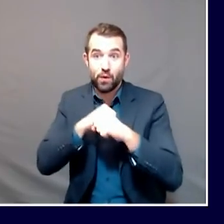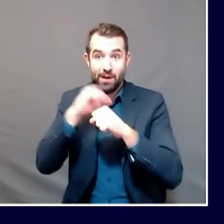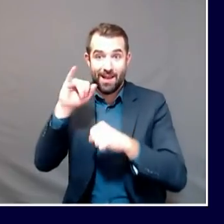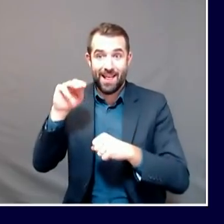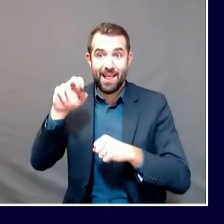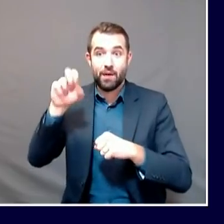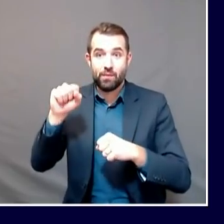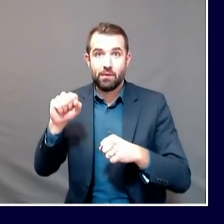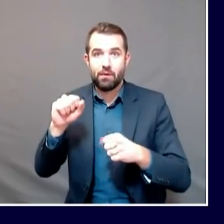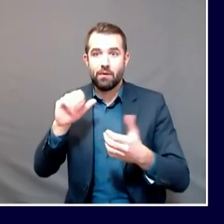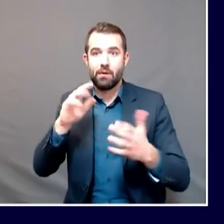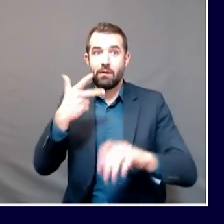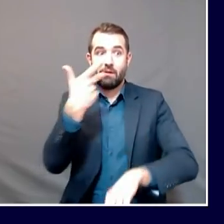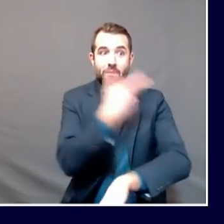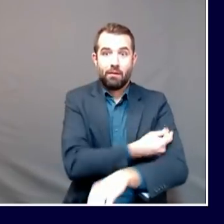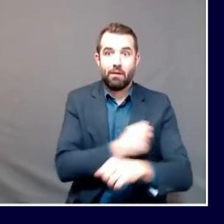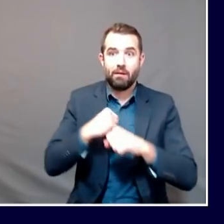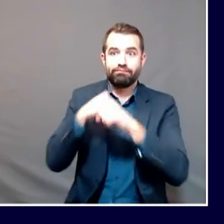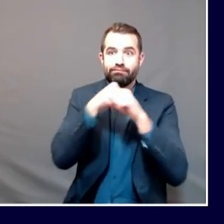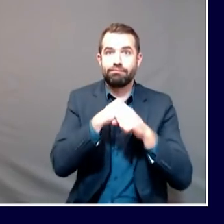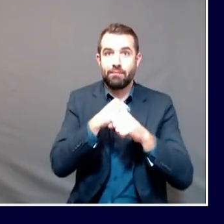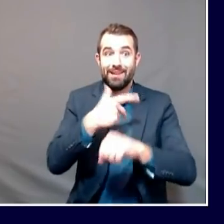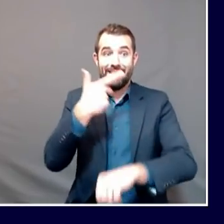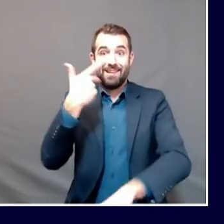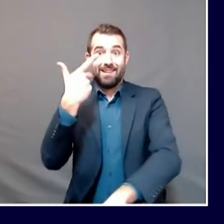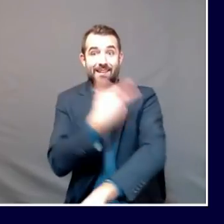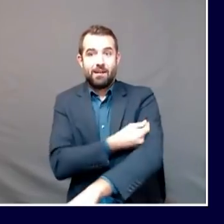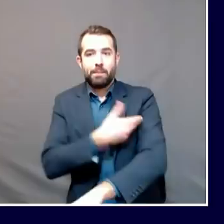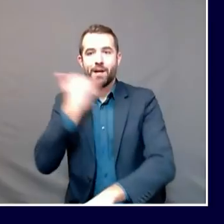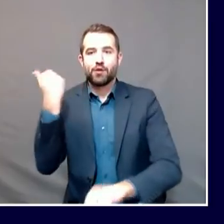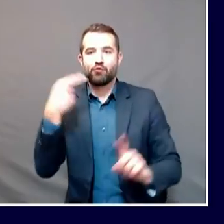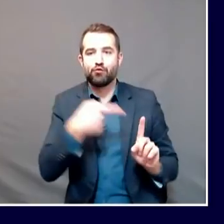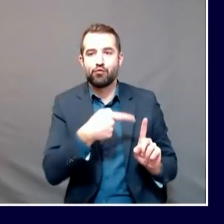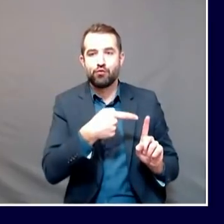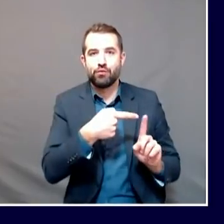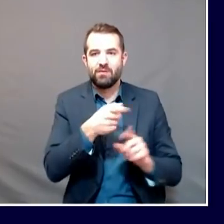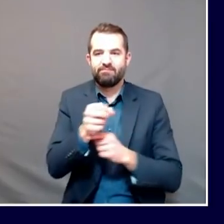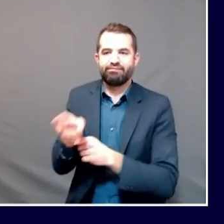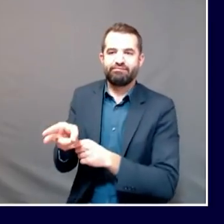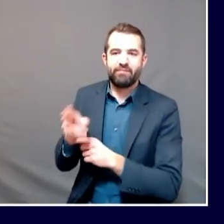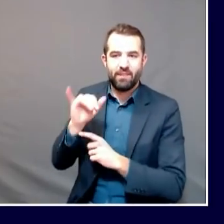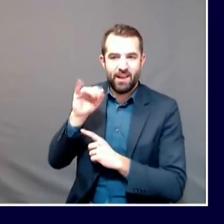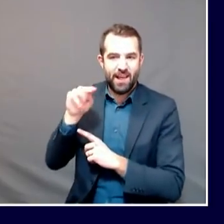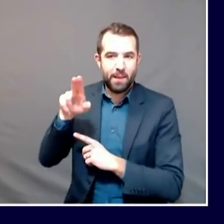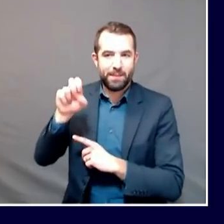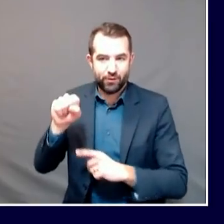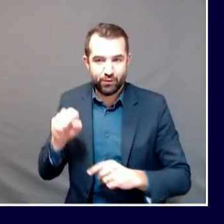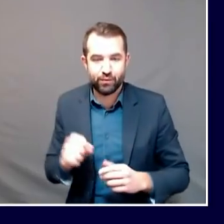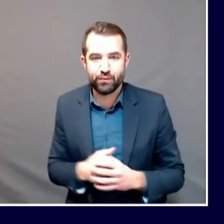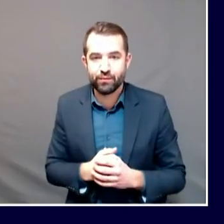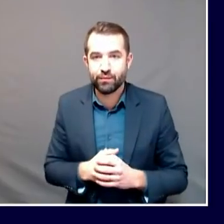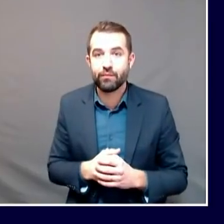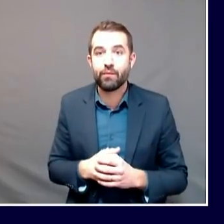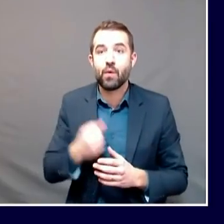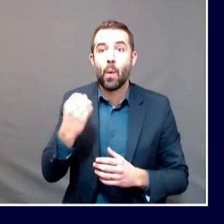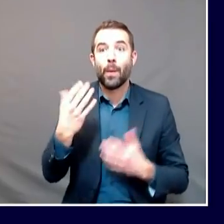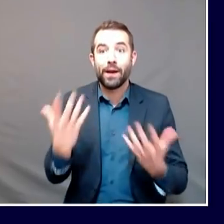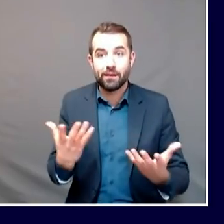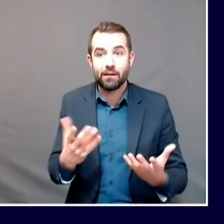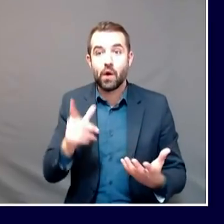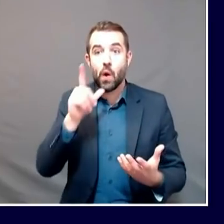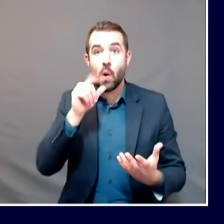for that reason, the scientists who study and have developed the vaccine, as well as scientists I've spoken with at the